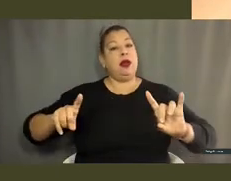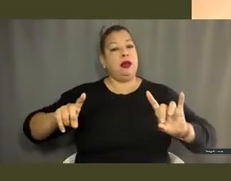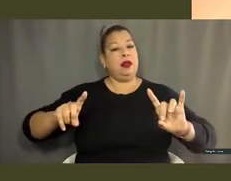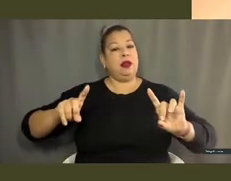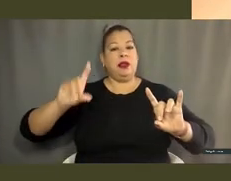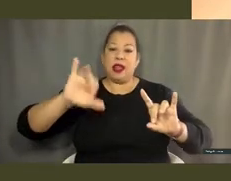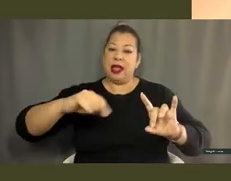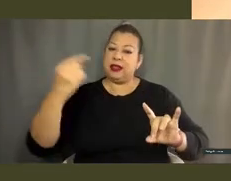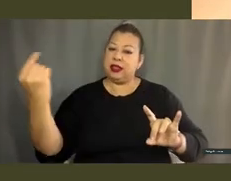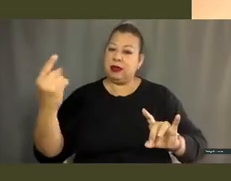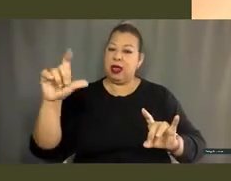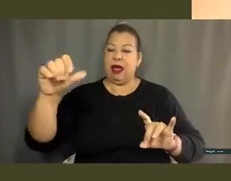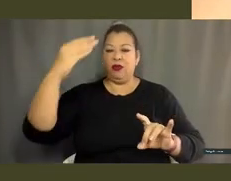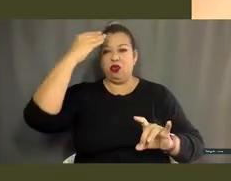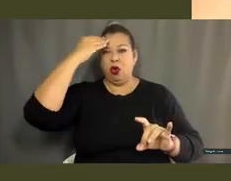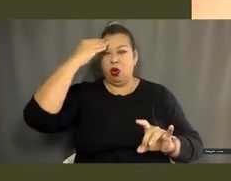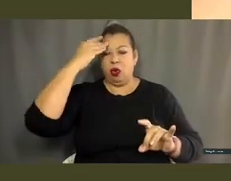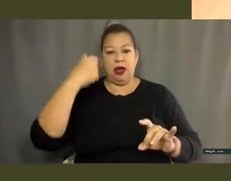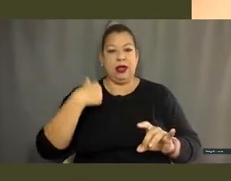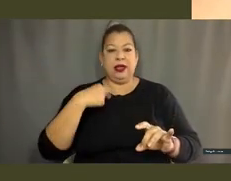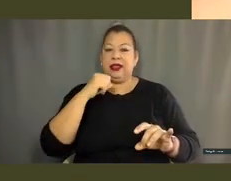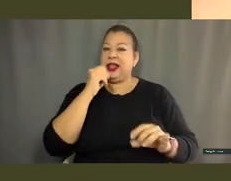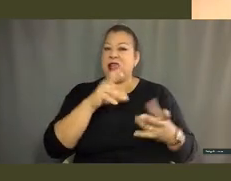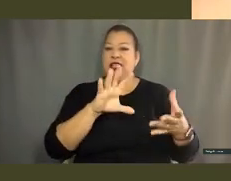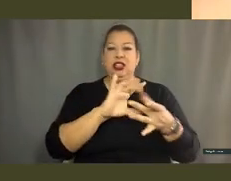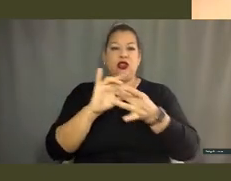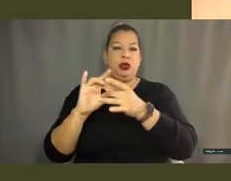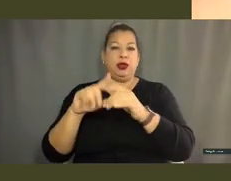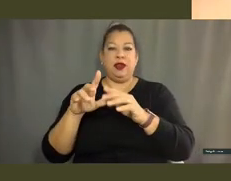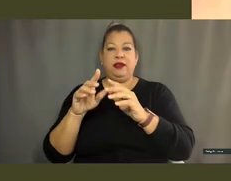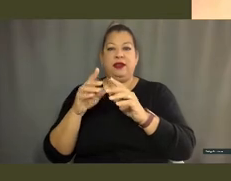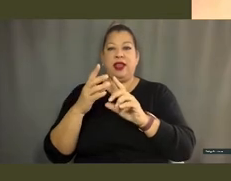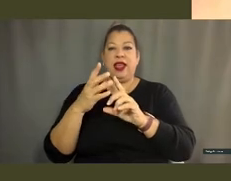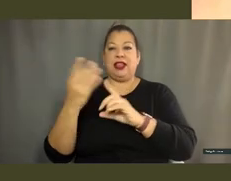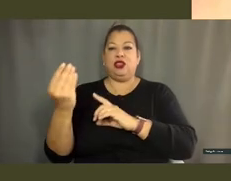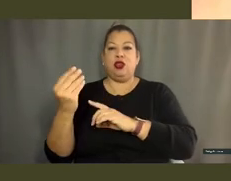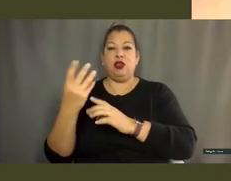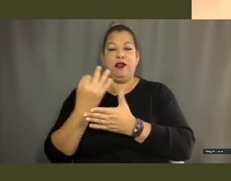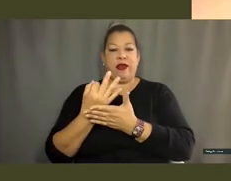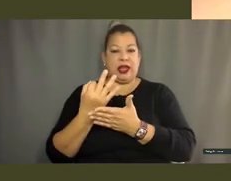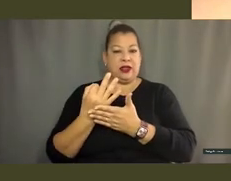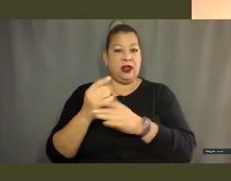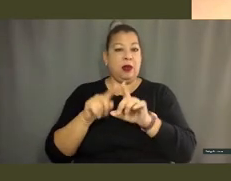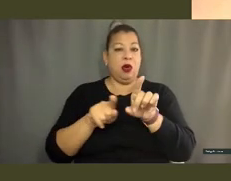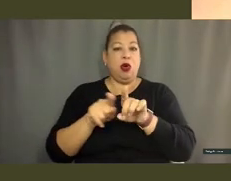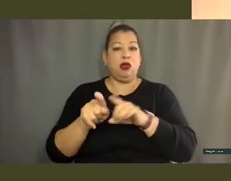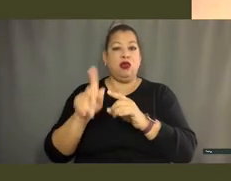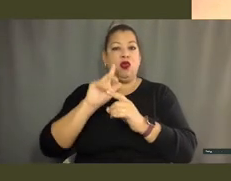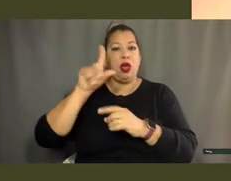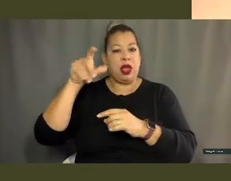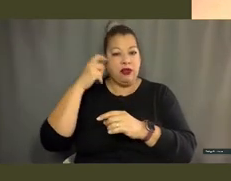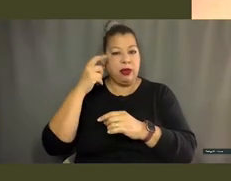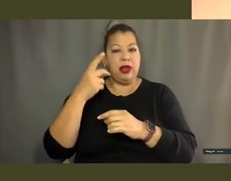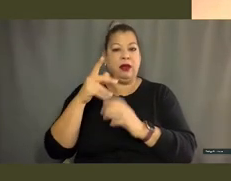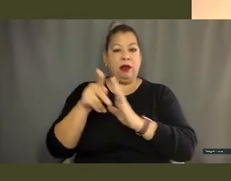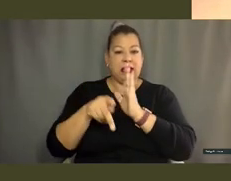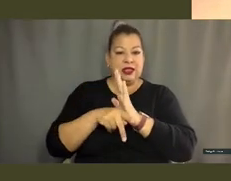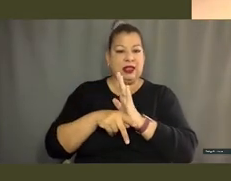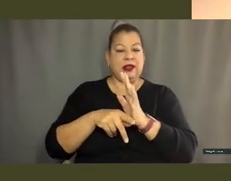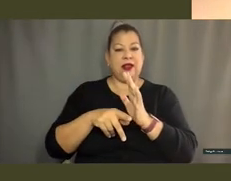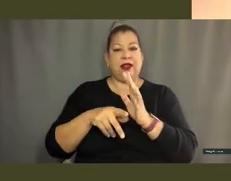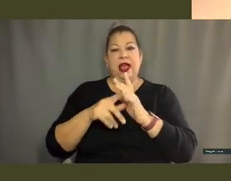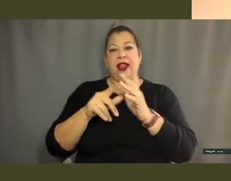redouble our effort, not just in terms of external financing, but also, you know, in terms of government policies and